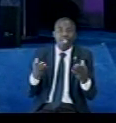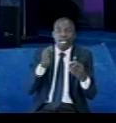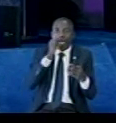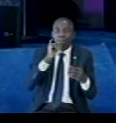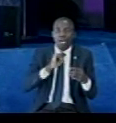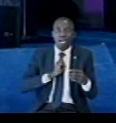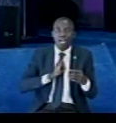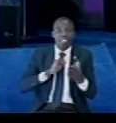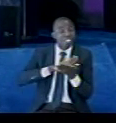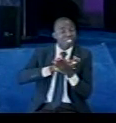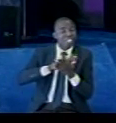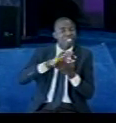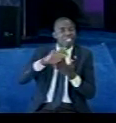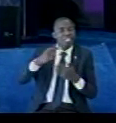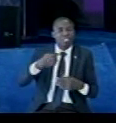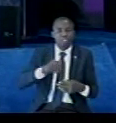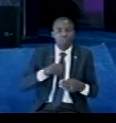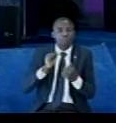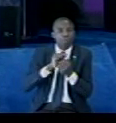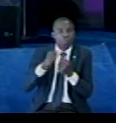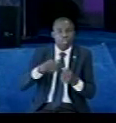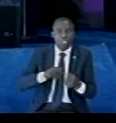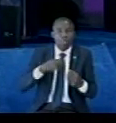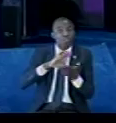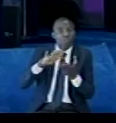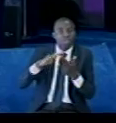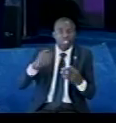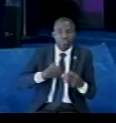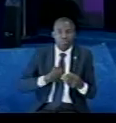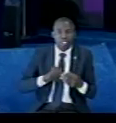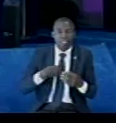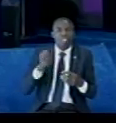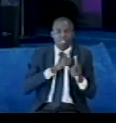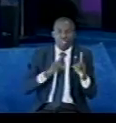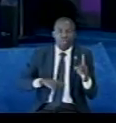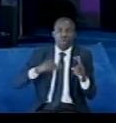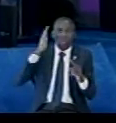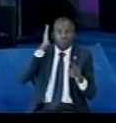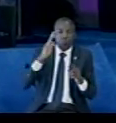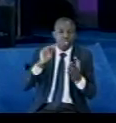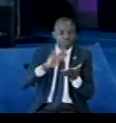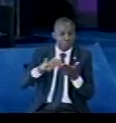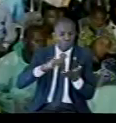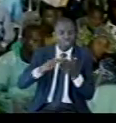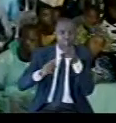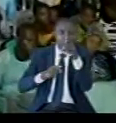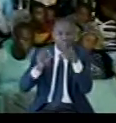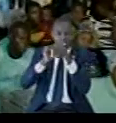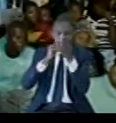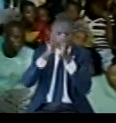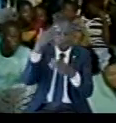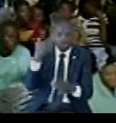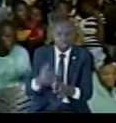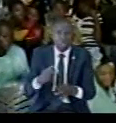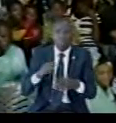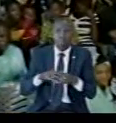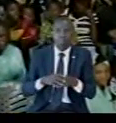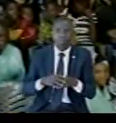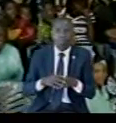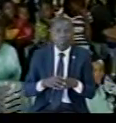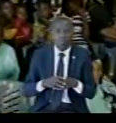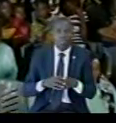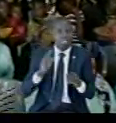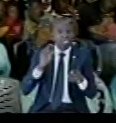I, cleanse me, wash me, forgive me, the Lord will forgive you. It says, but there